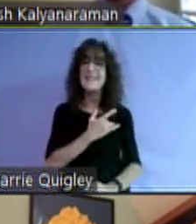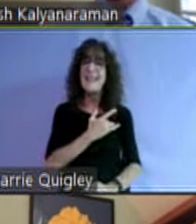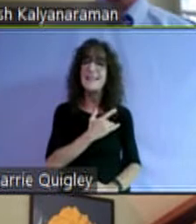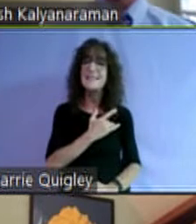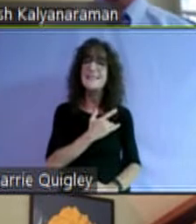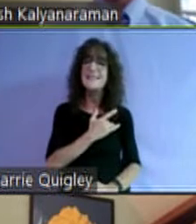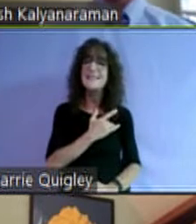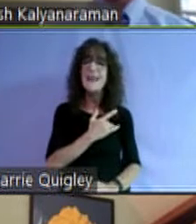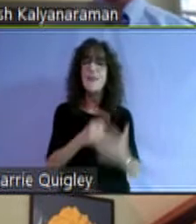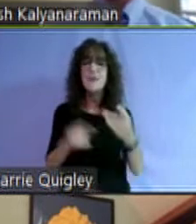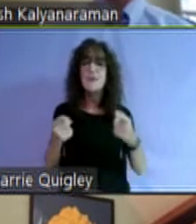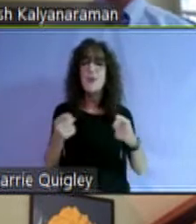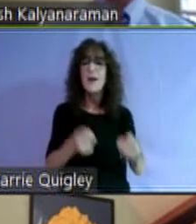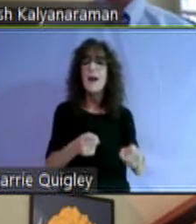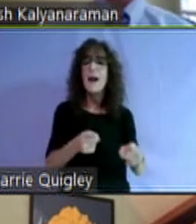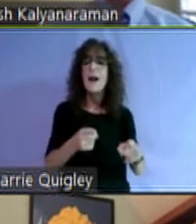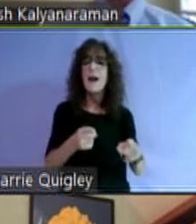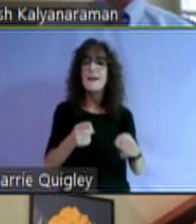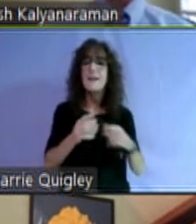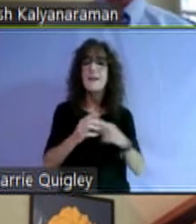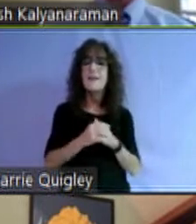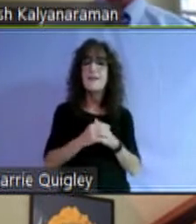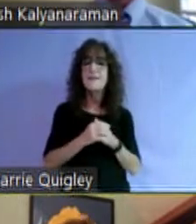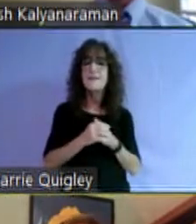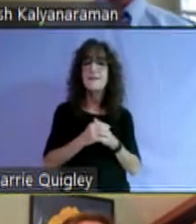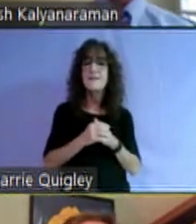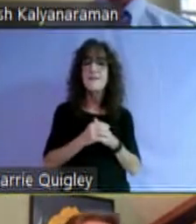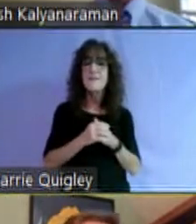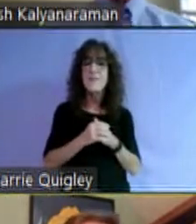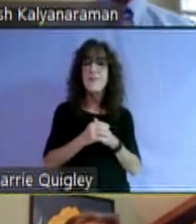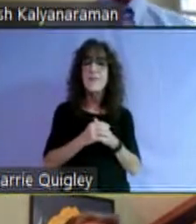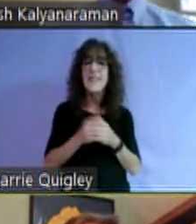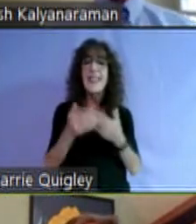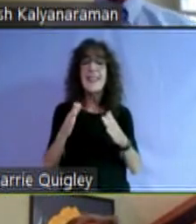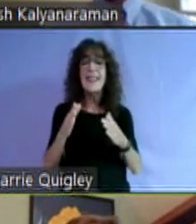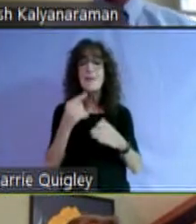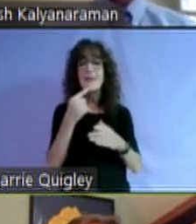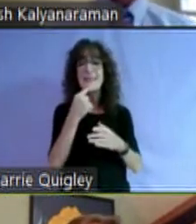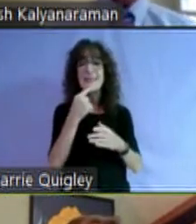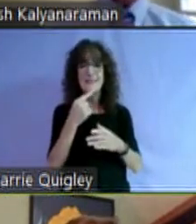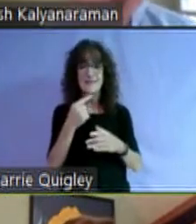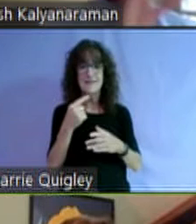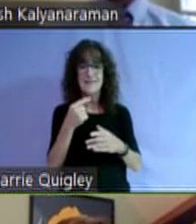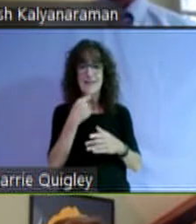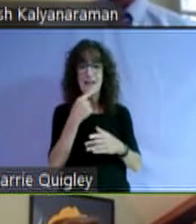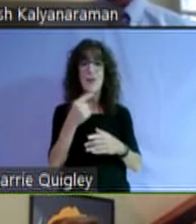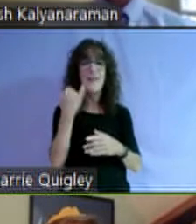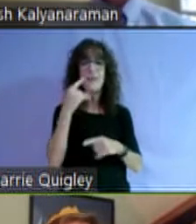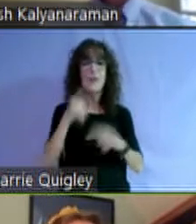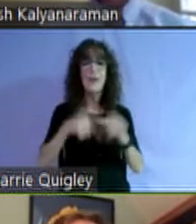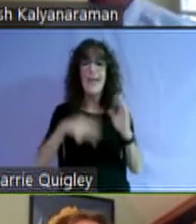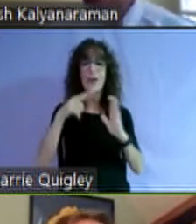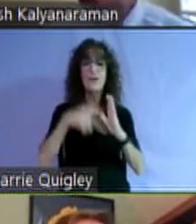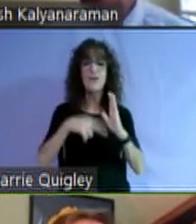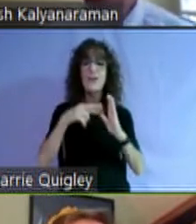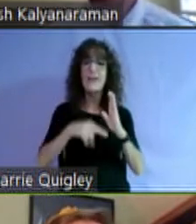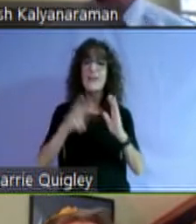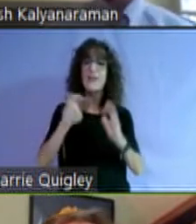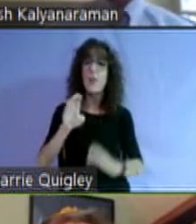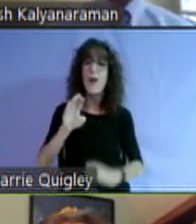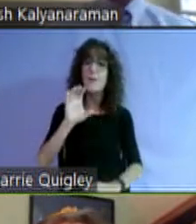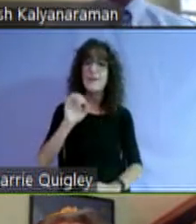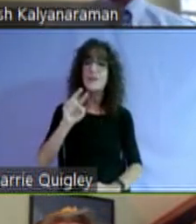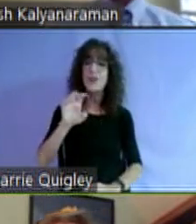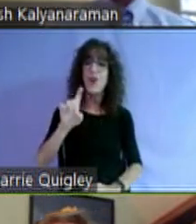now we are above 1. Let me just note on that slide that if you can't read the website, it's